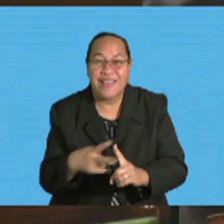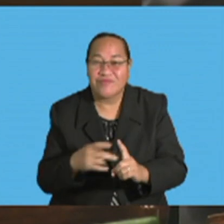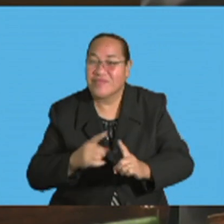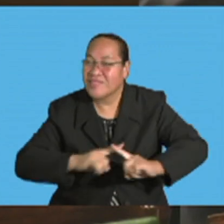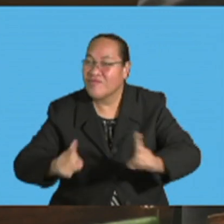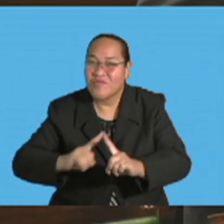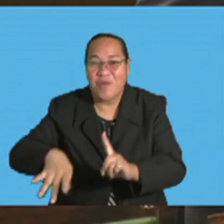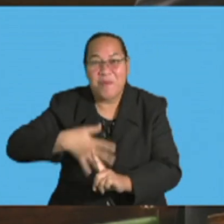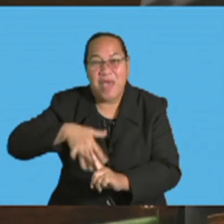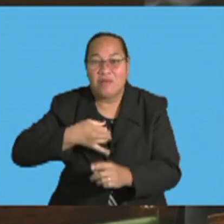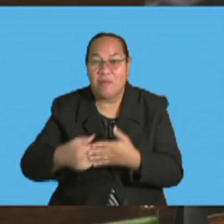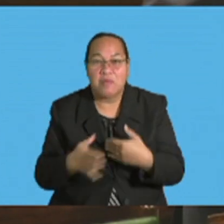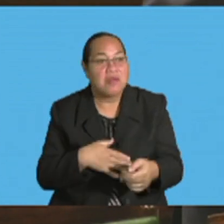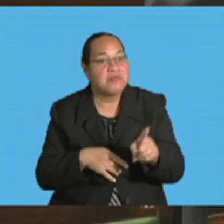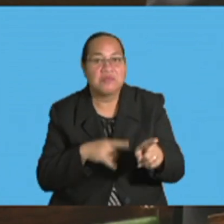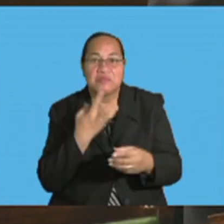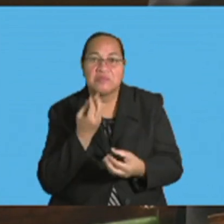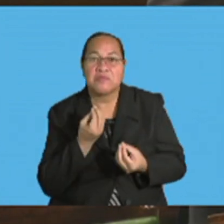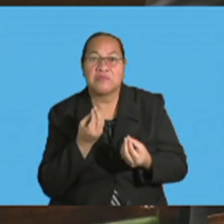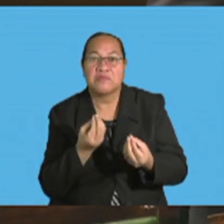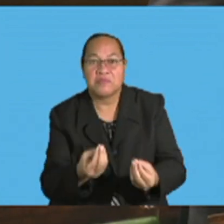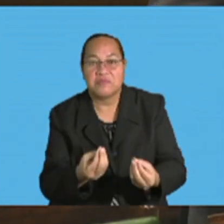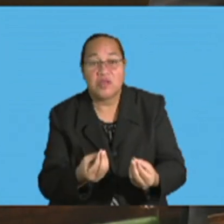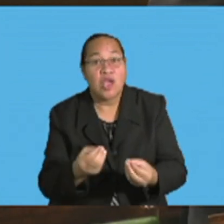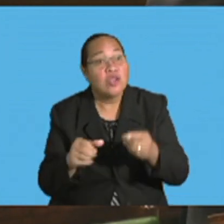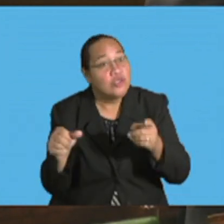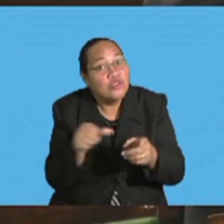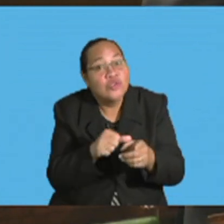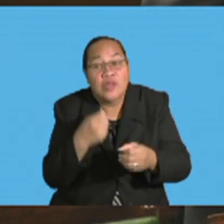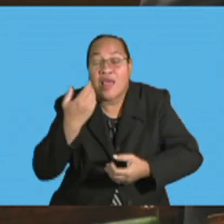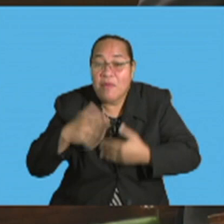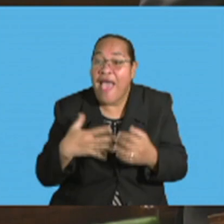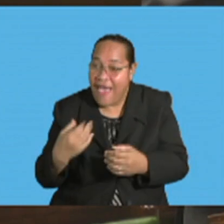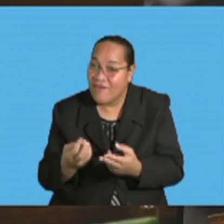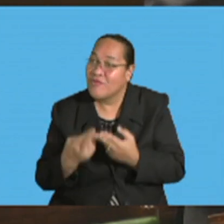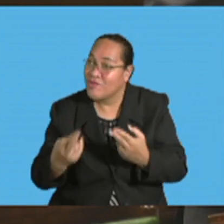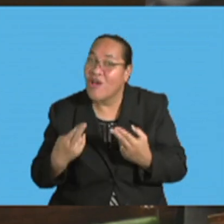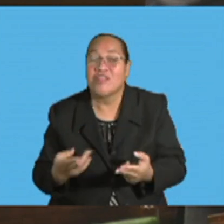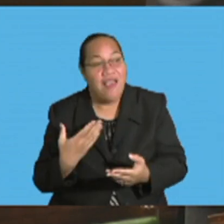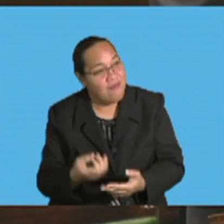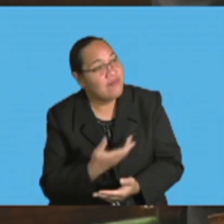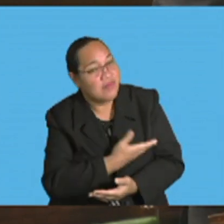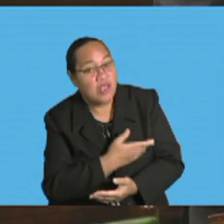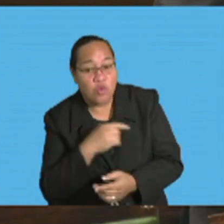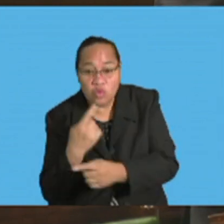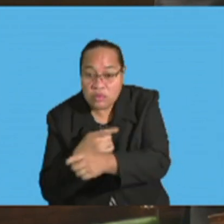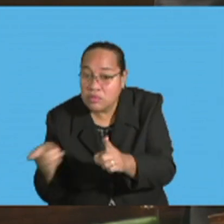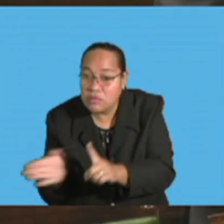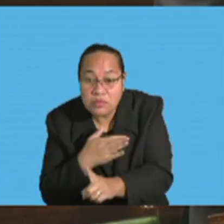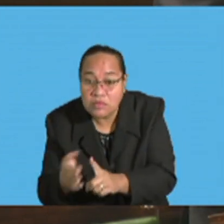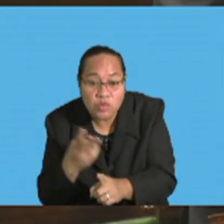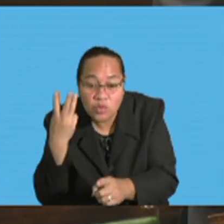backgrounds. He didn't raise awareness of the resources available to women who are suffering from domestic